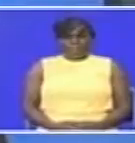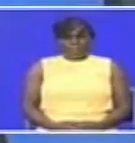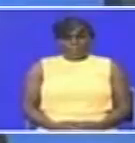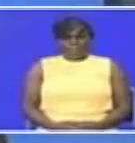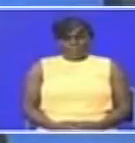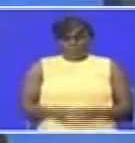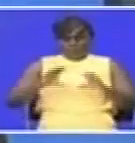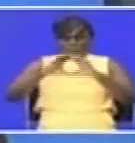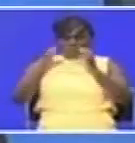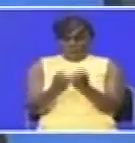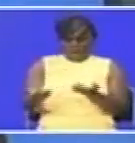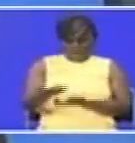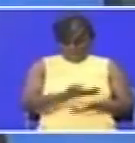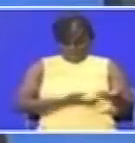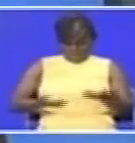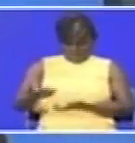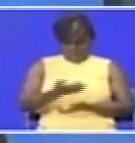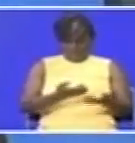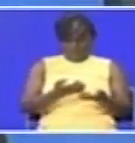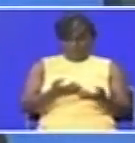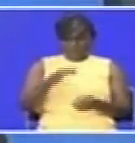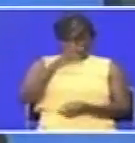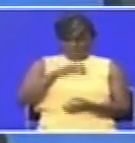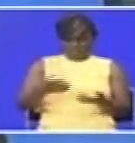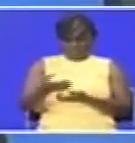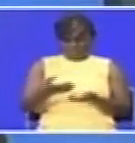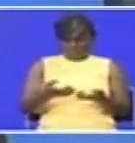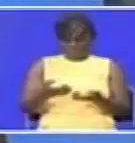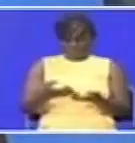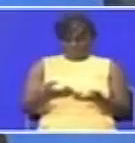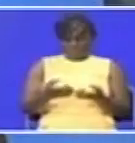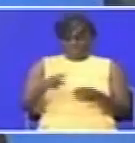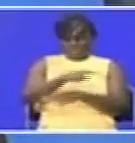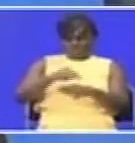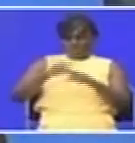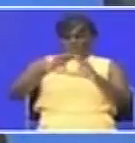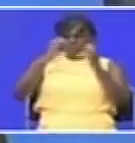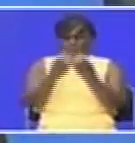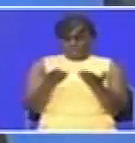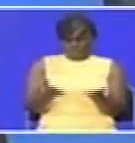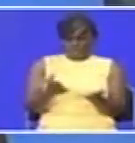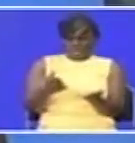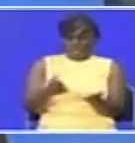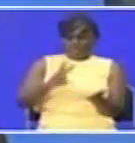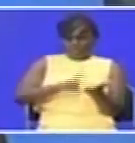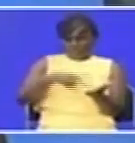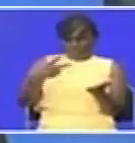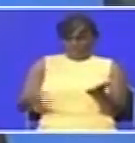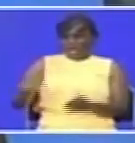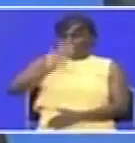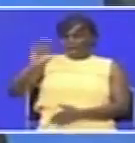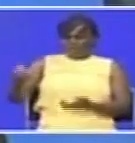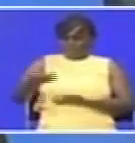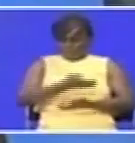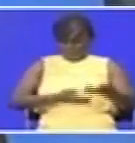Well, the global economic downturn almost brought economies of the most developed nations in the world to their knees. Amidst this, African